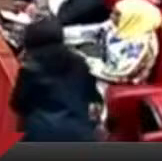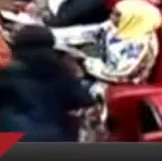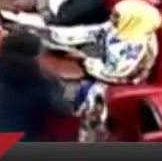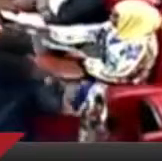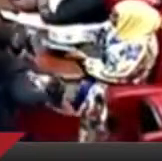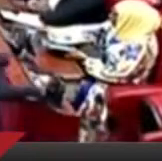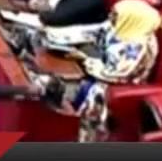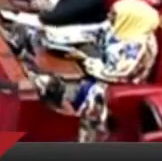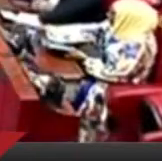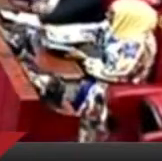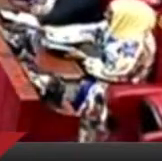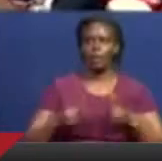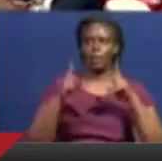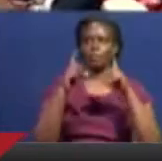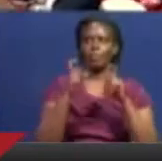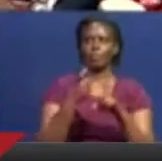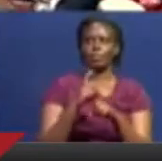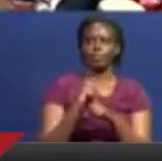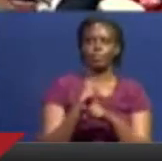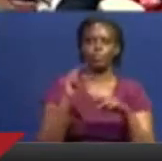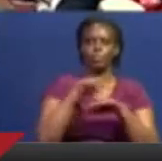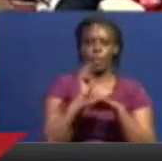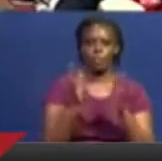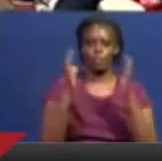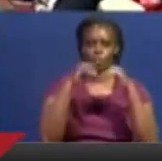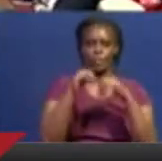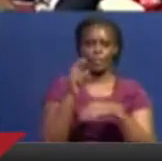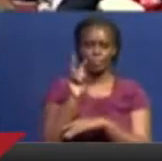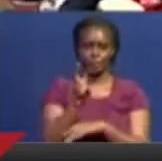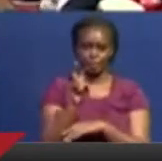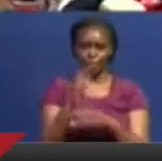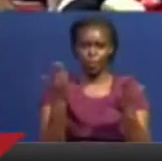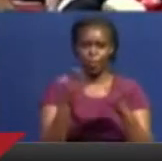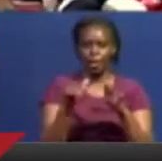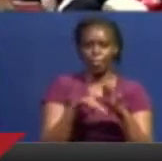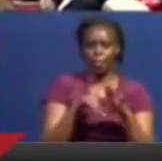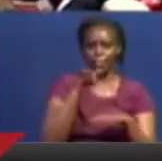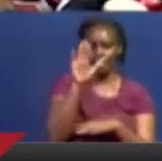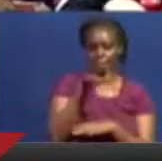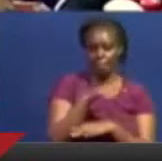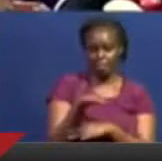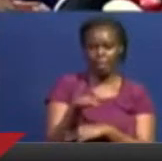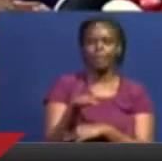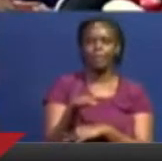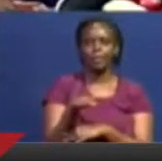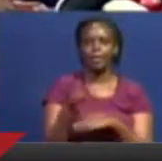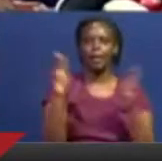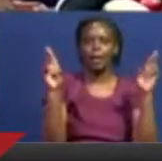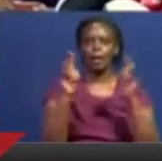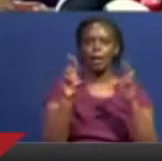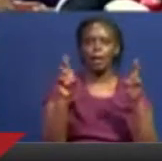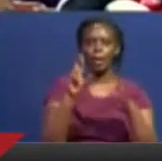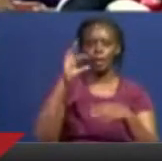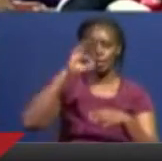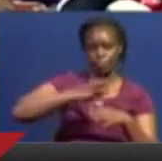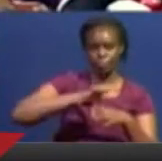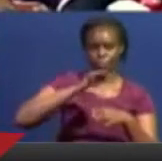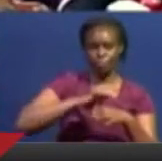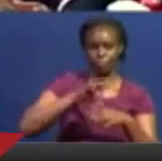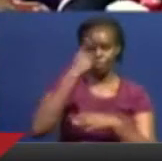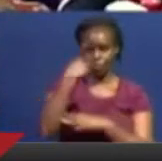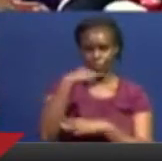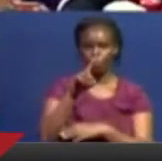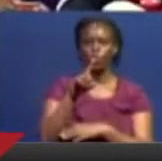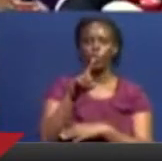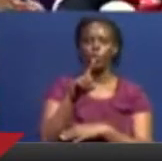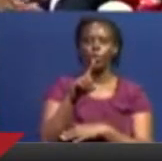You're watching live pictures from the National Assembly, where members of Parliament are preparing to vote